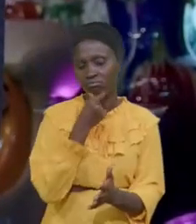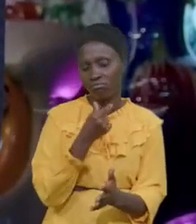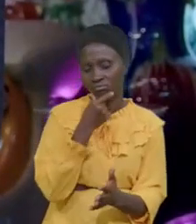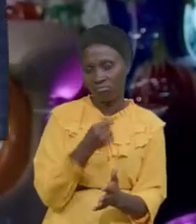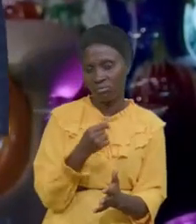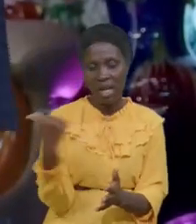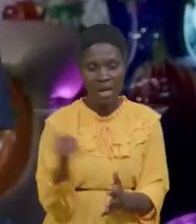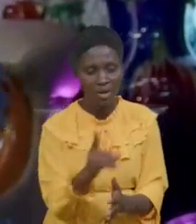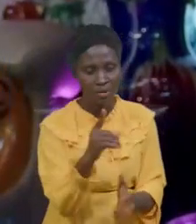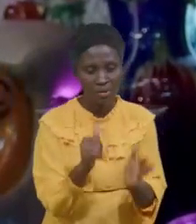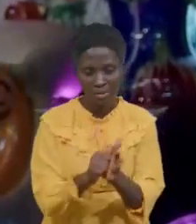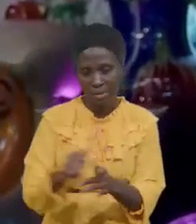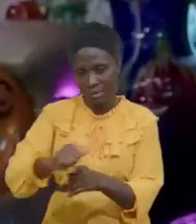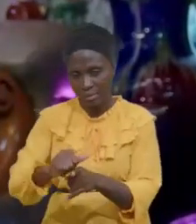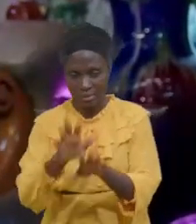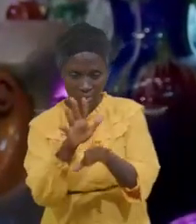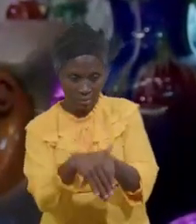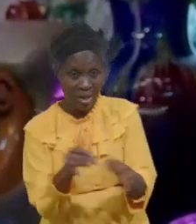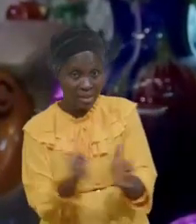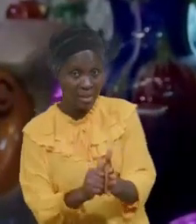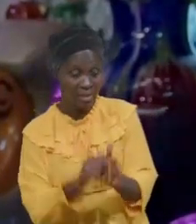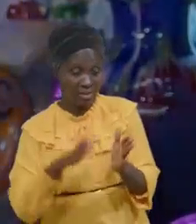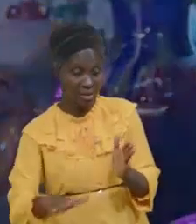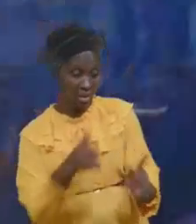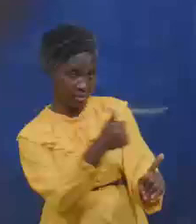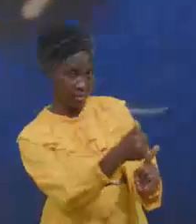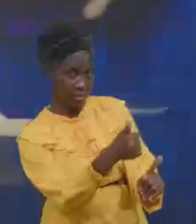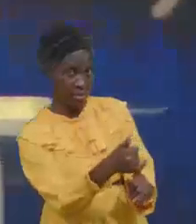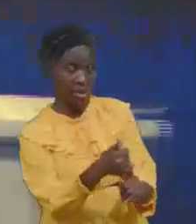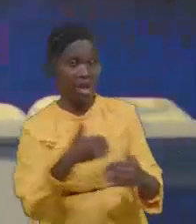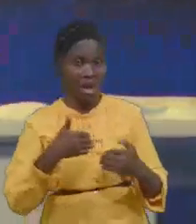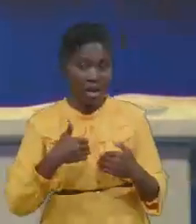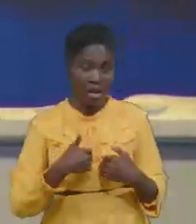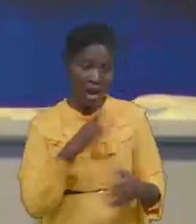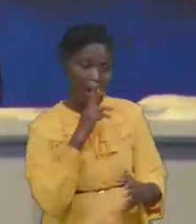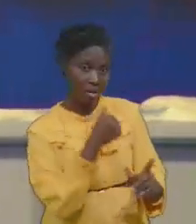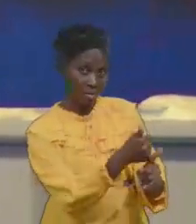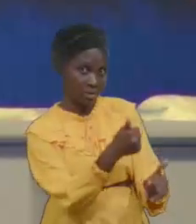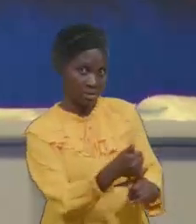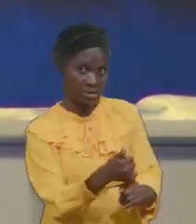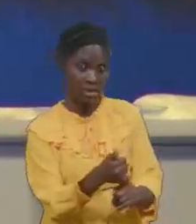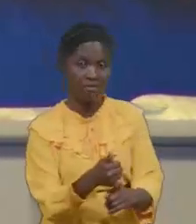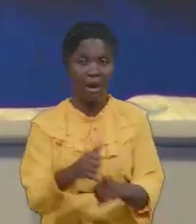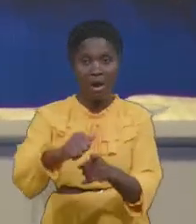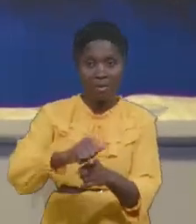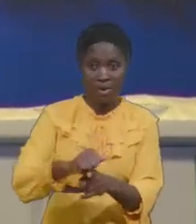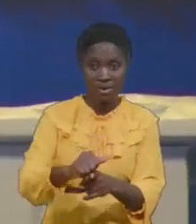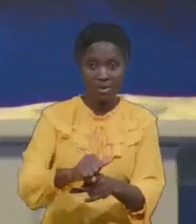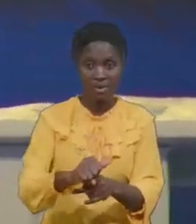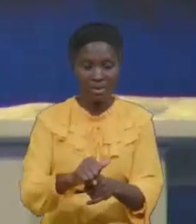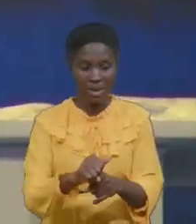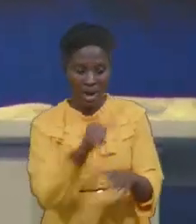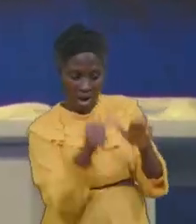anyone hypocritical, that child himself, herself, plays hide